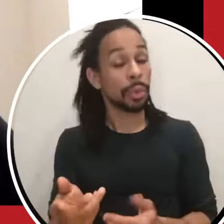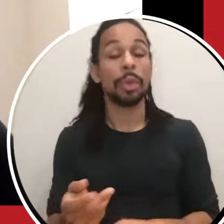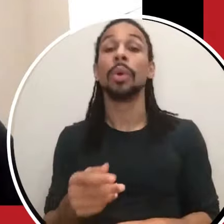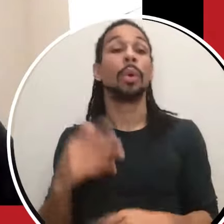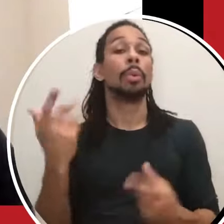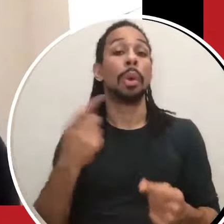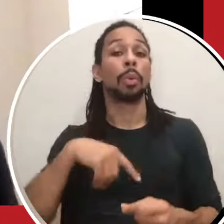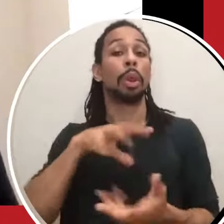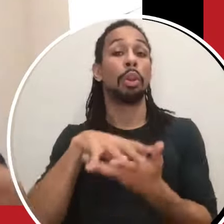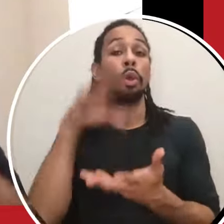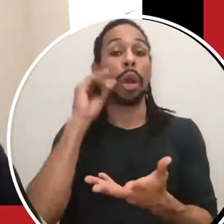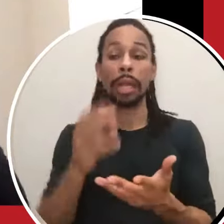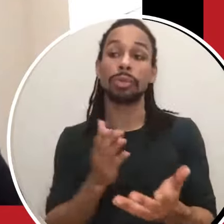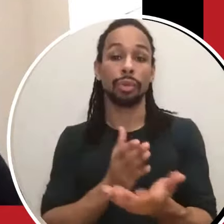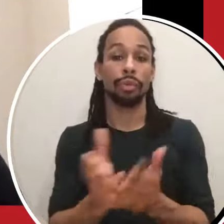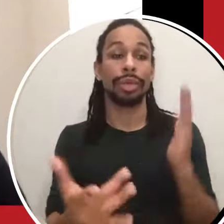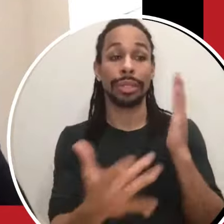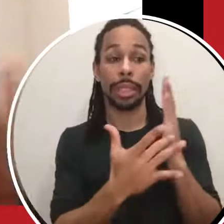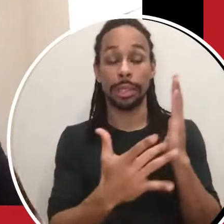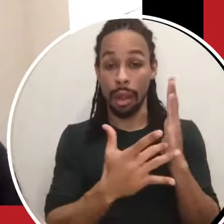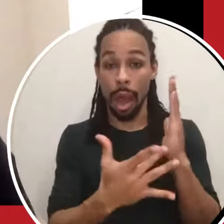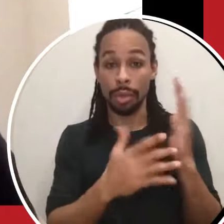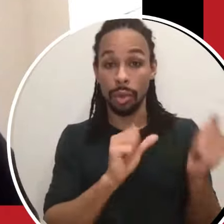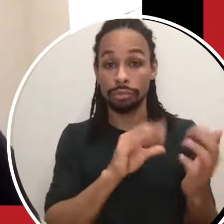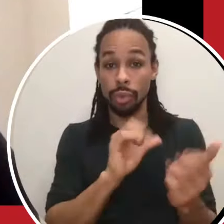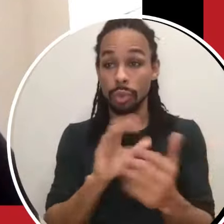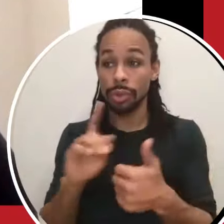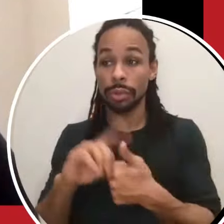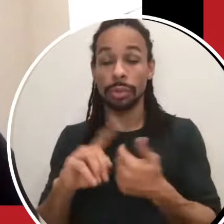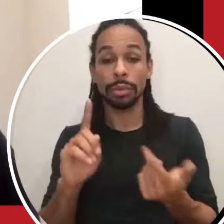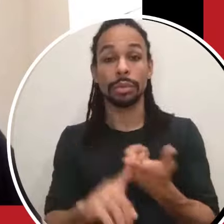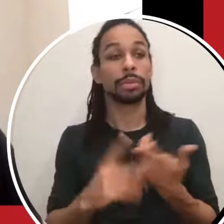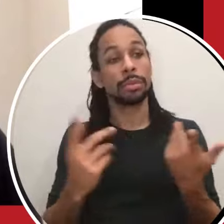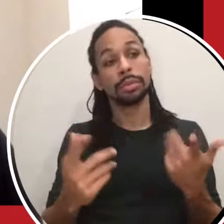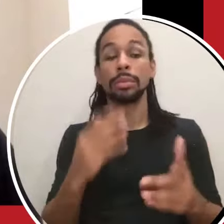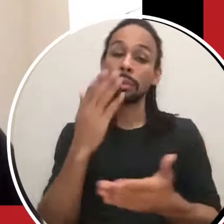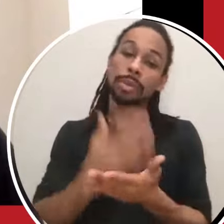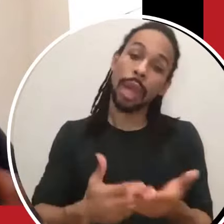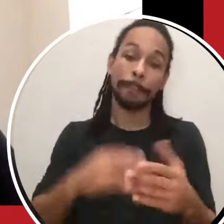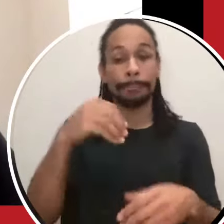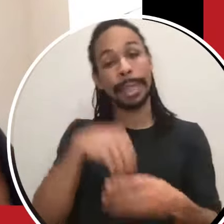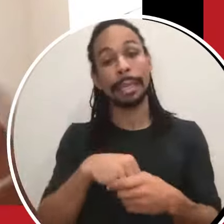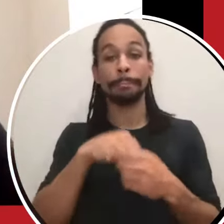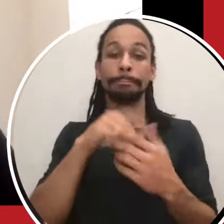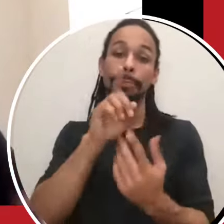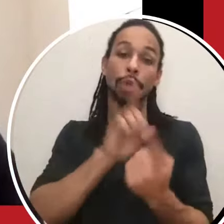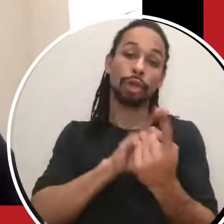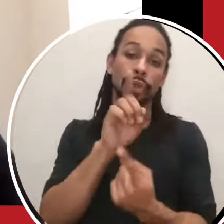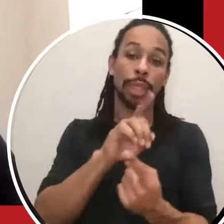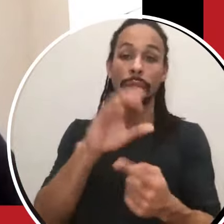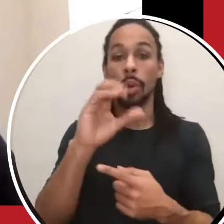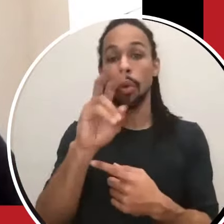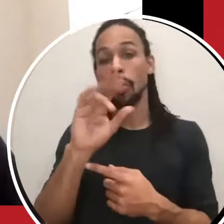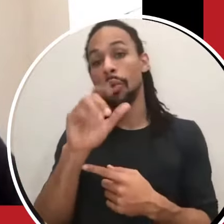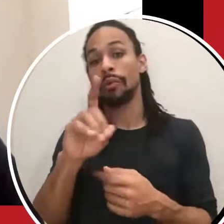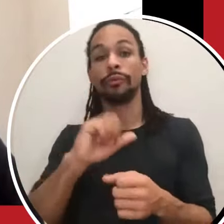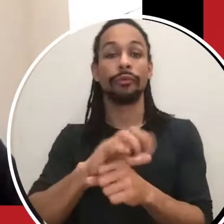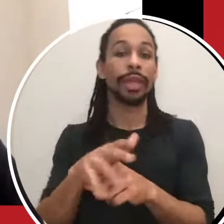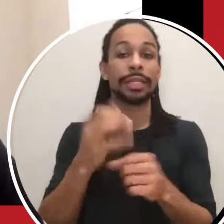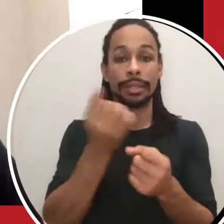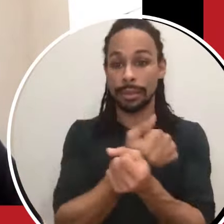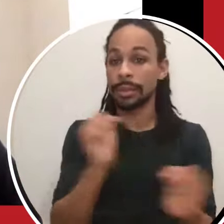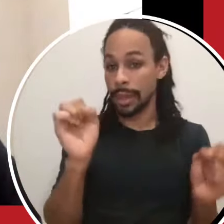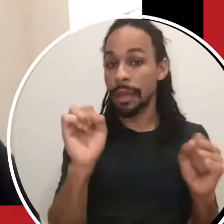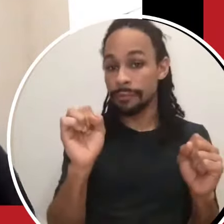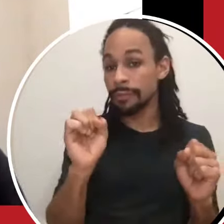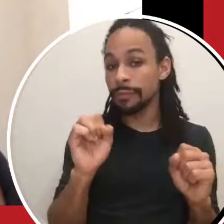all the technological means and, quite frankly, some of the in-person means that were COVID safe, that were utilized to make sure that we were reaching